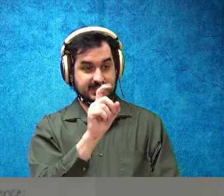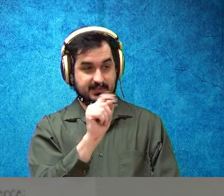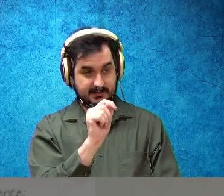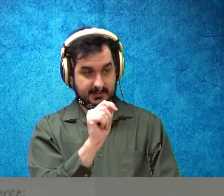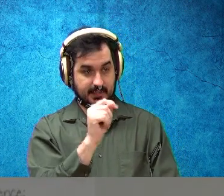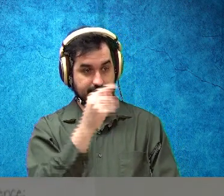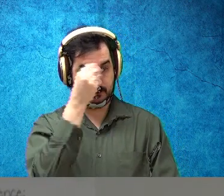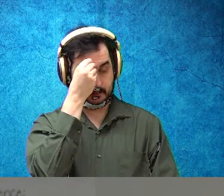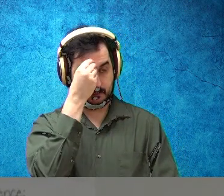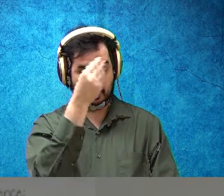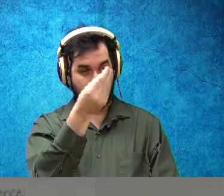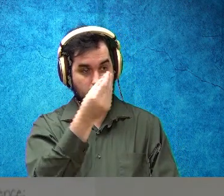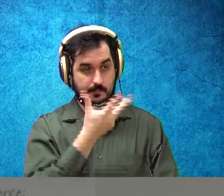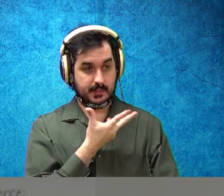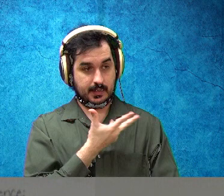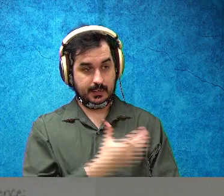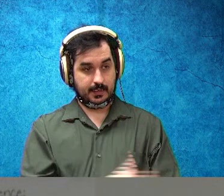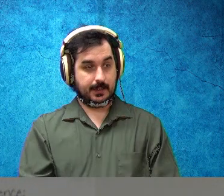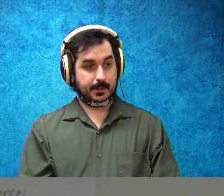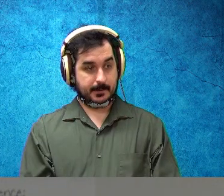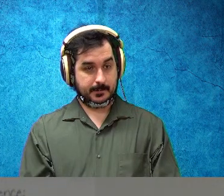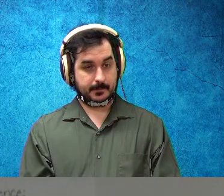told me